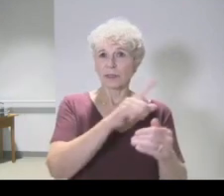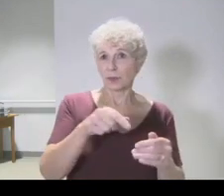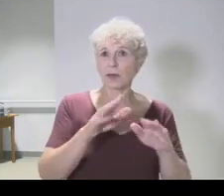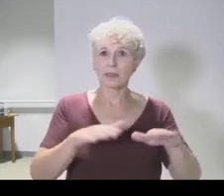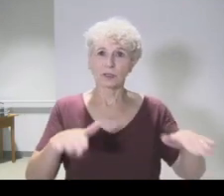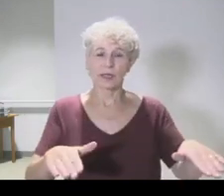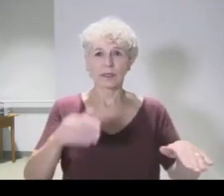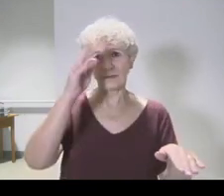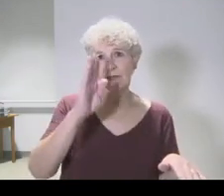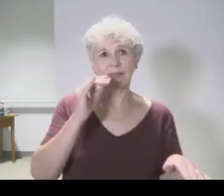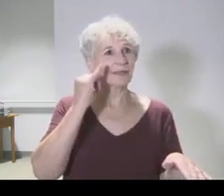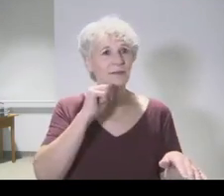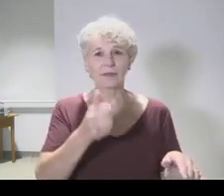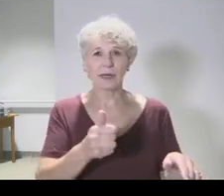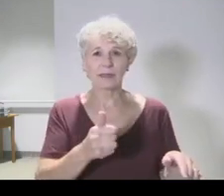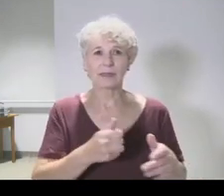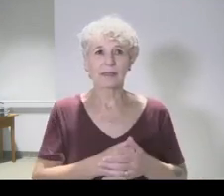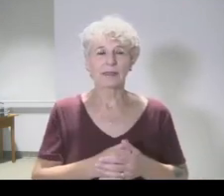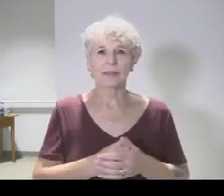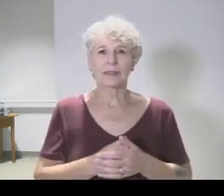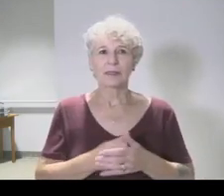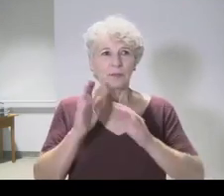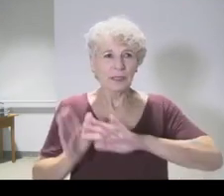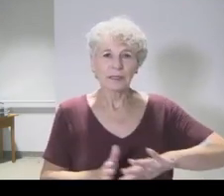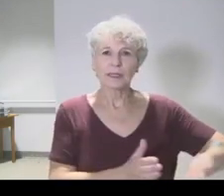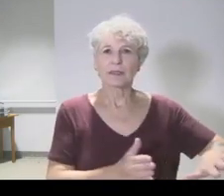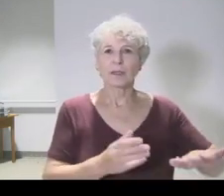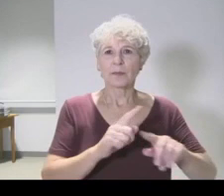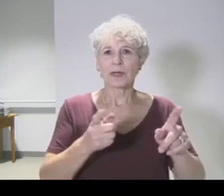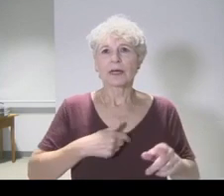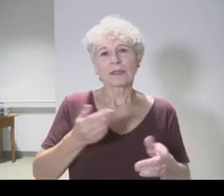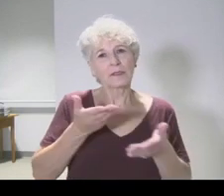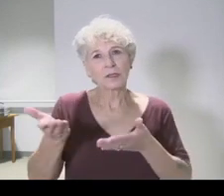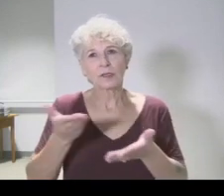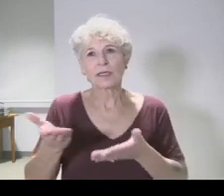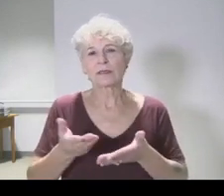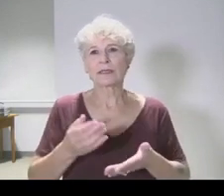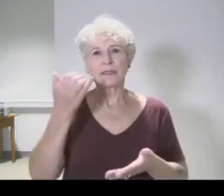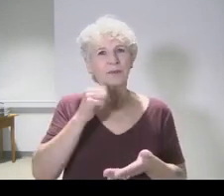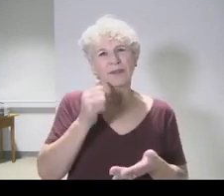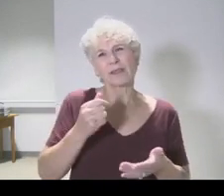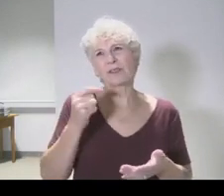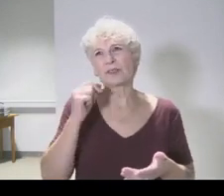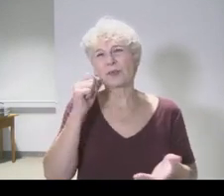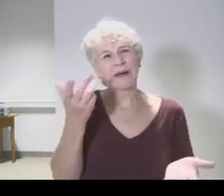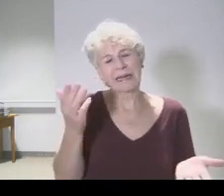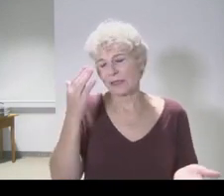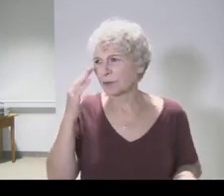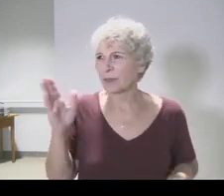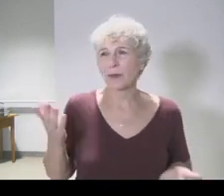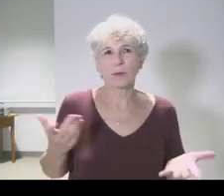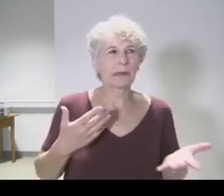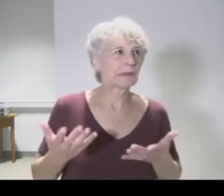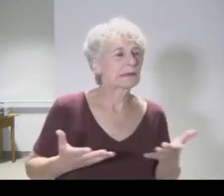of God, and if you aren't in this moment, you could take prayer in this. But what I would suggest is if you aren't really sure where you stand with God. Maybe you're just kind of